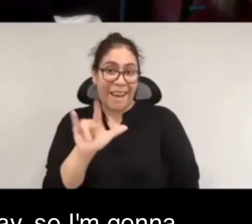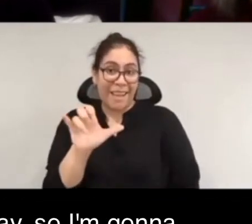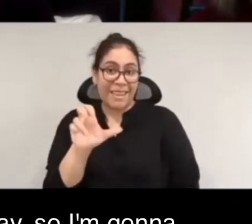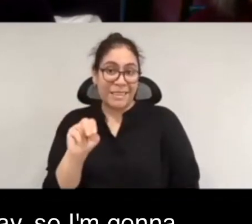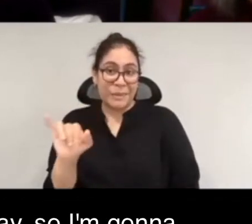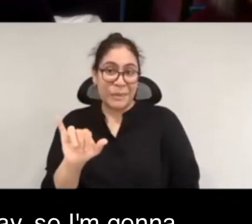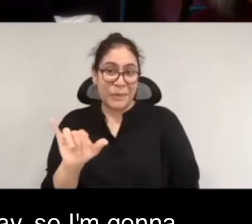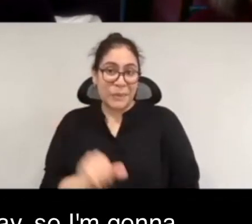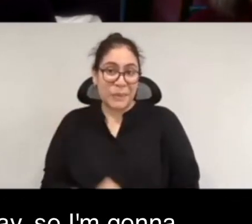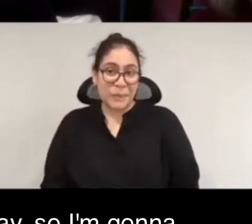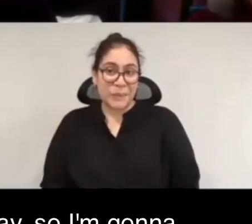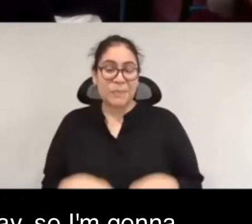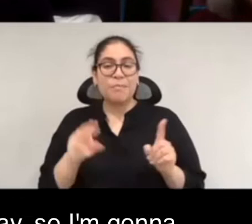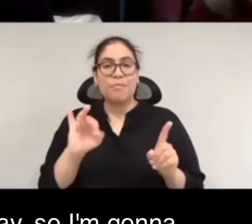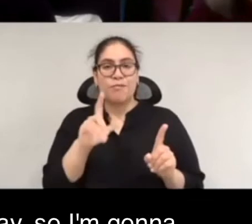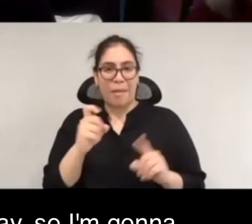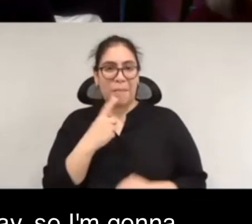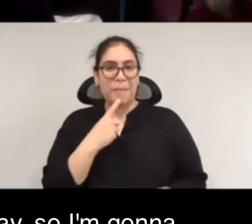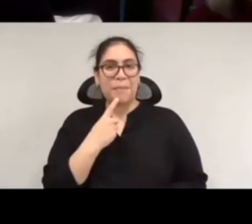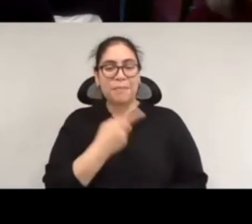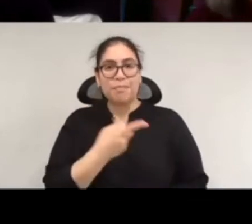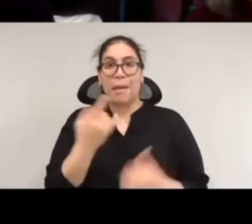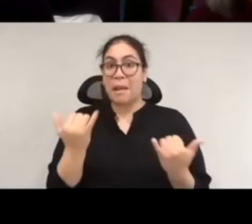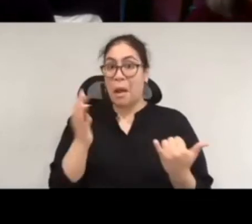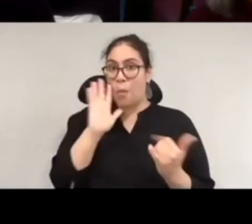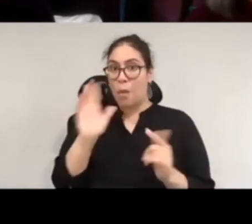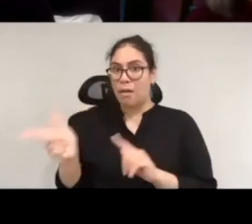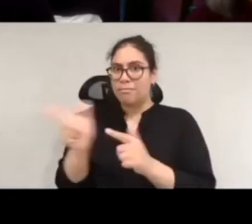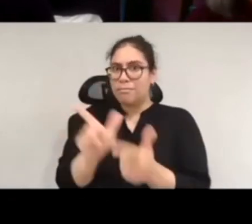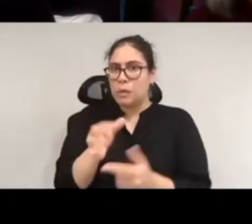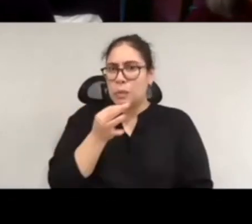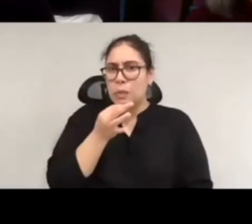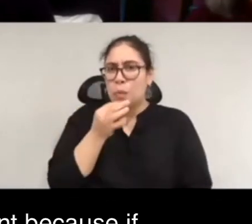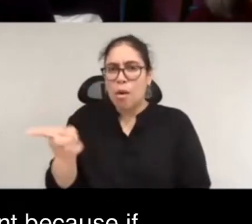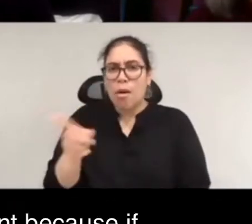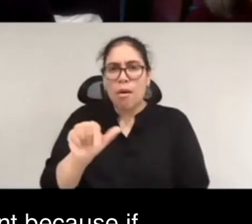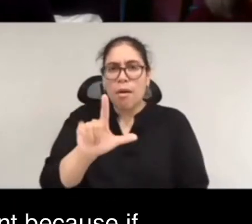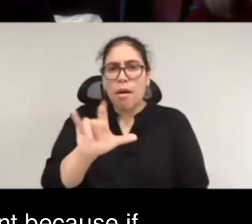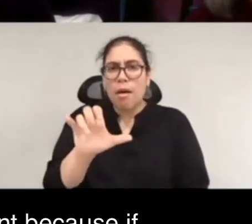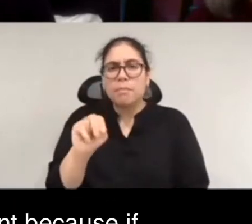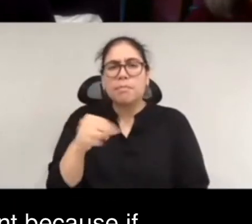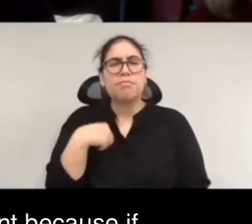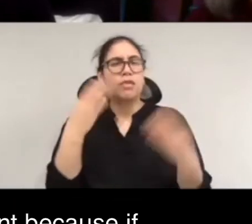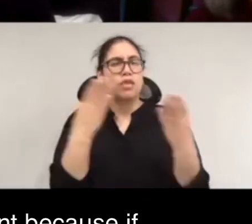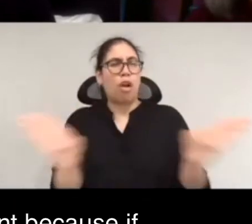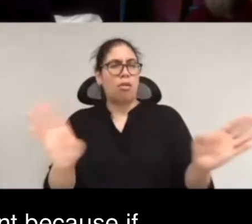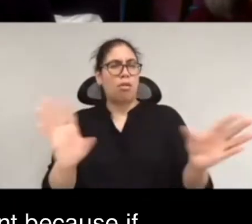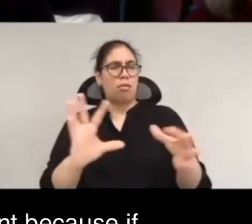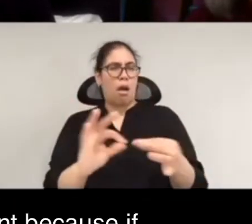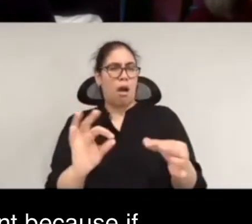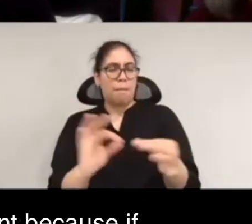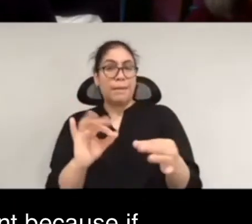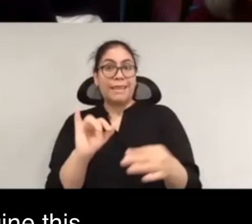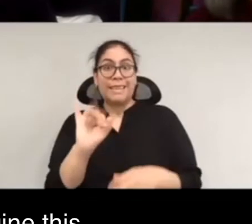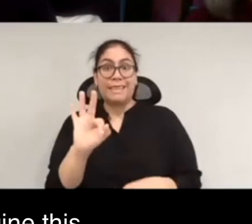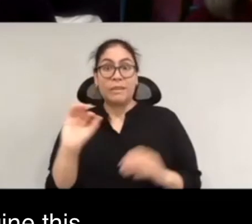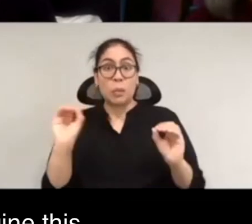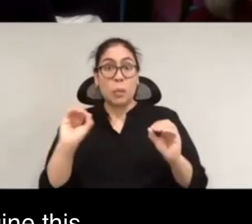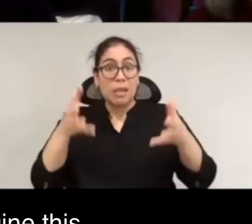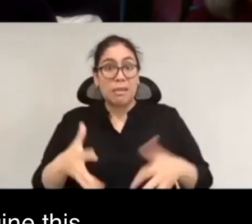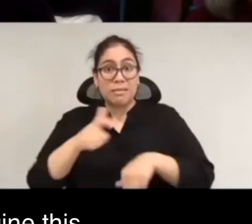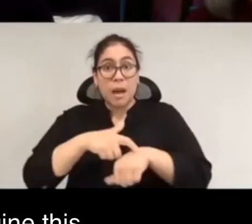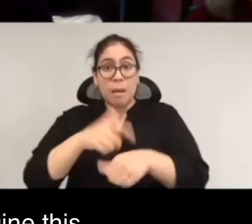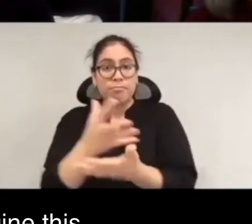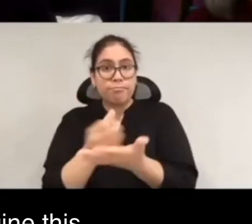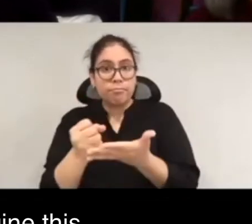so I'm going to turn this over to Allison. And I want to make a comment here, a general comment, because if we don't have time for Q&A, I would